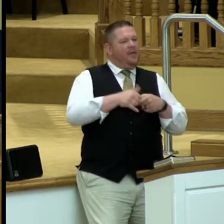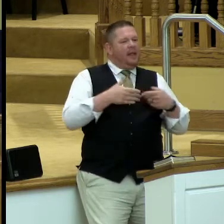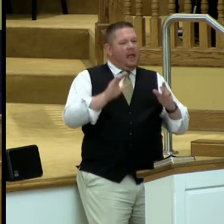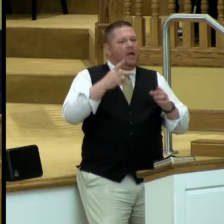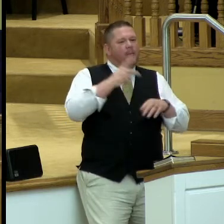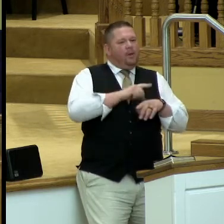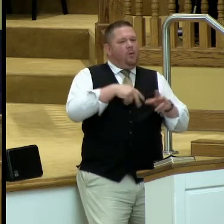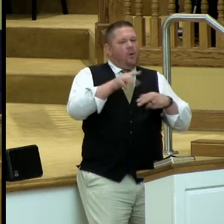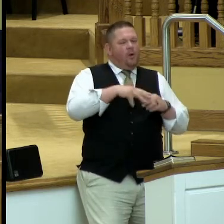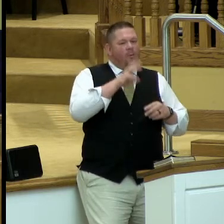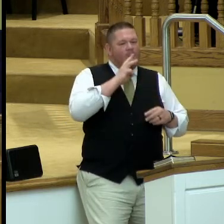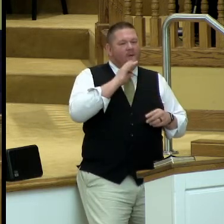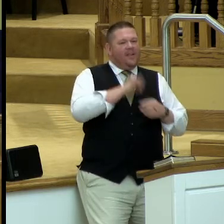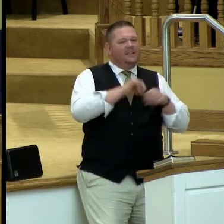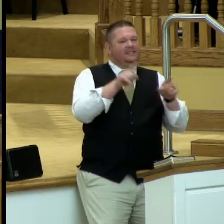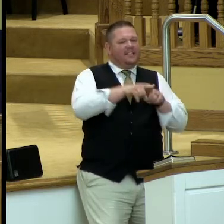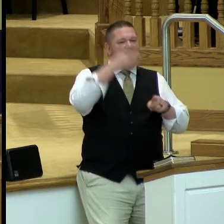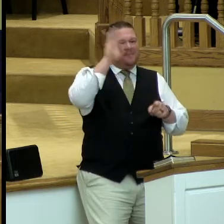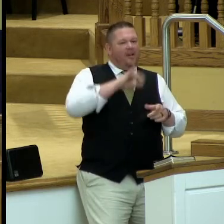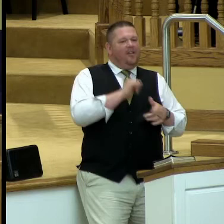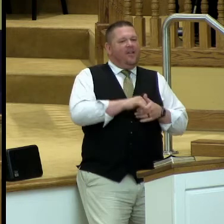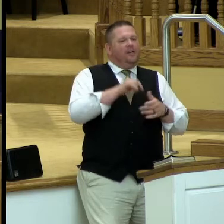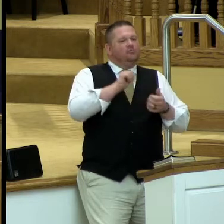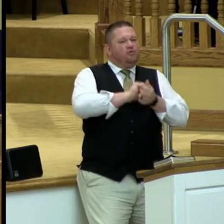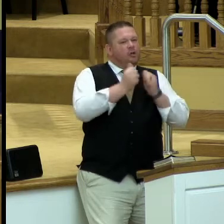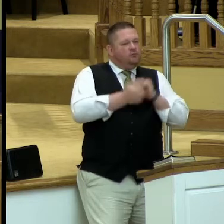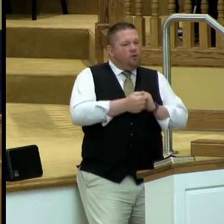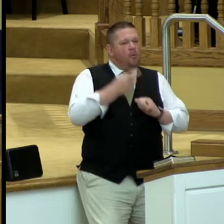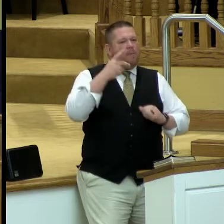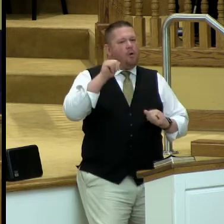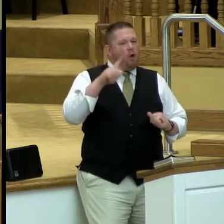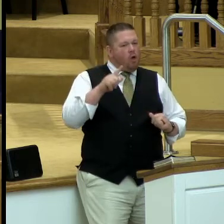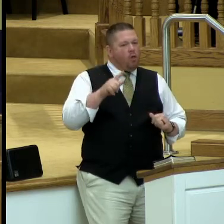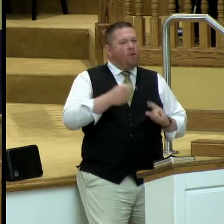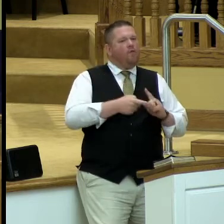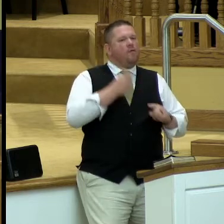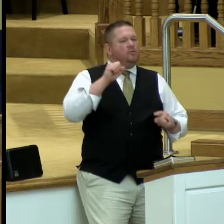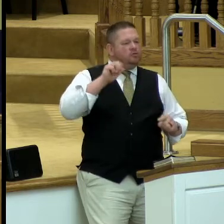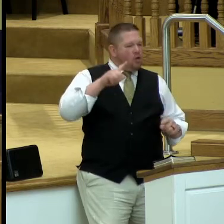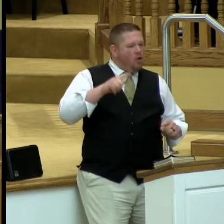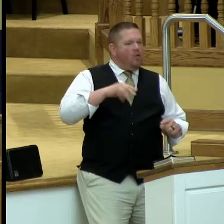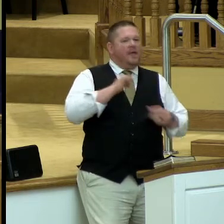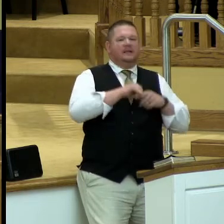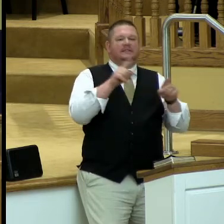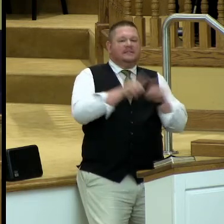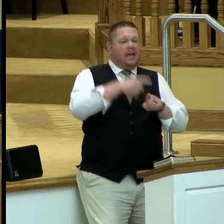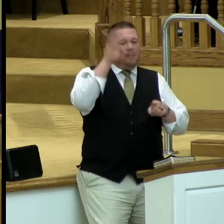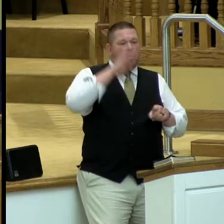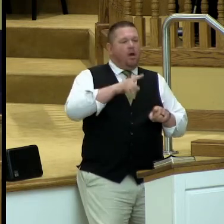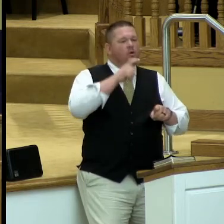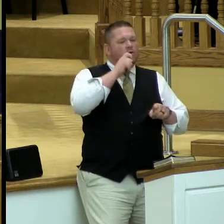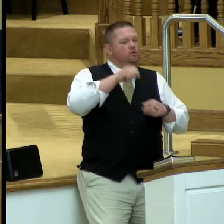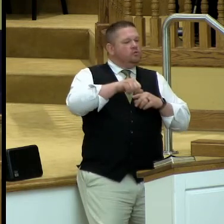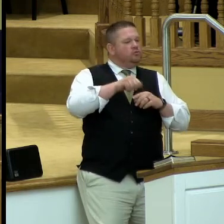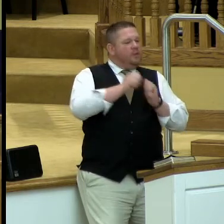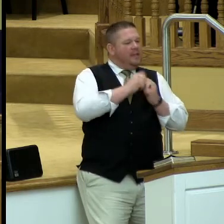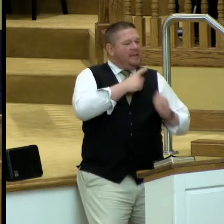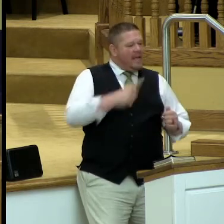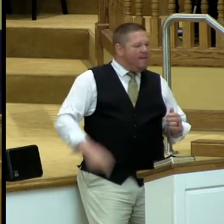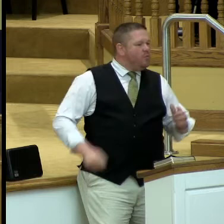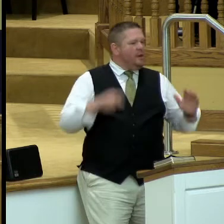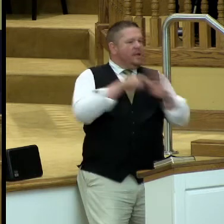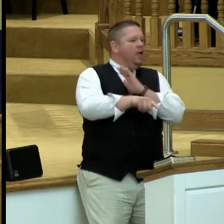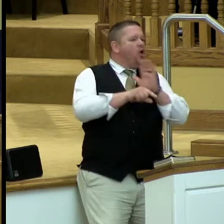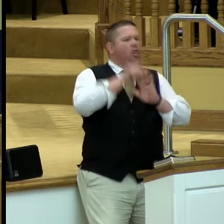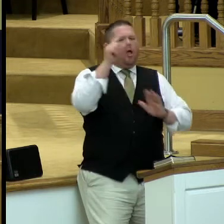that allowed Peter to walk on water. That same God that transformed Paul from Saul. That same God that was with David whenever he